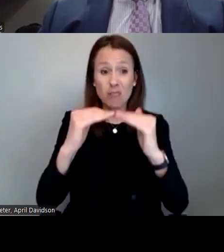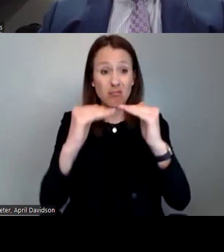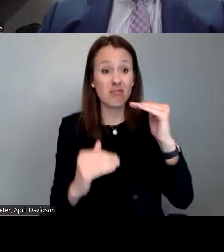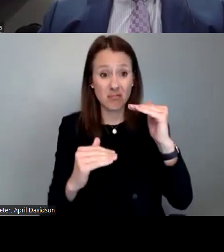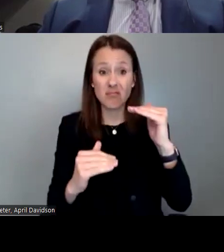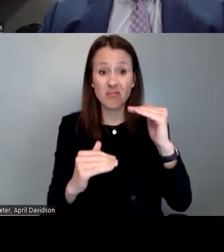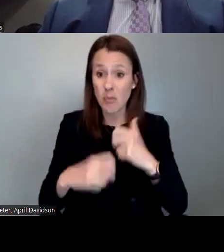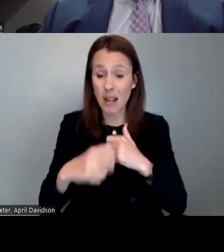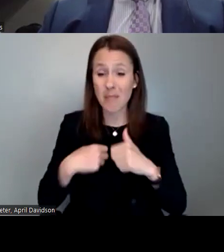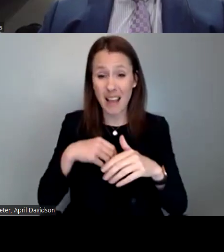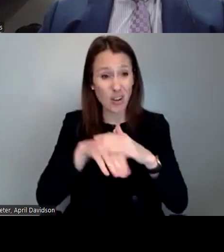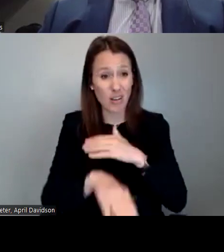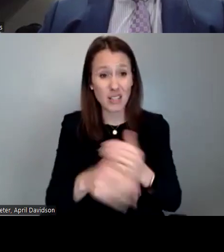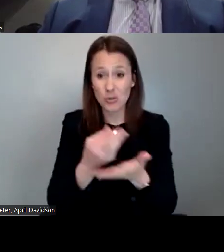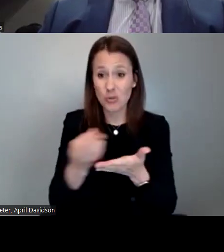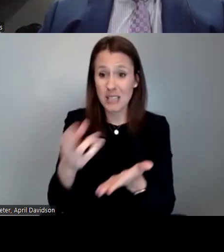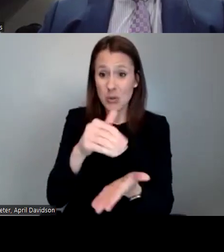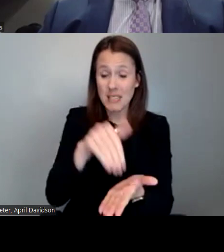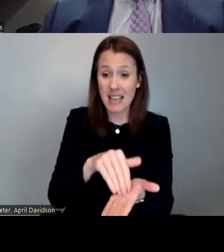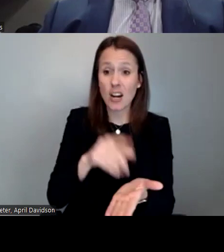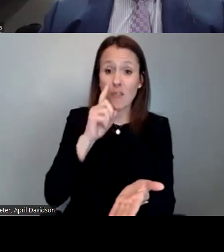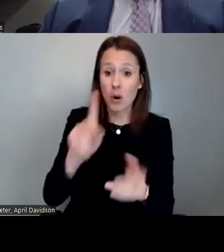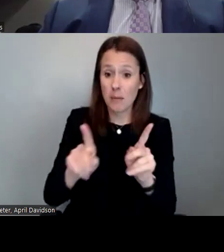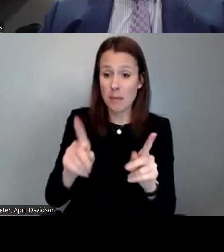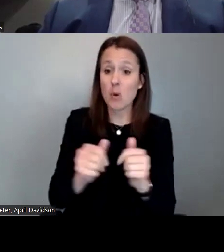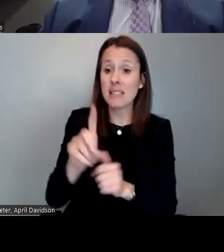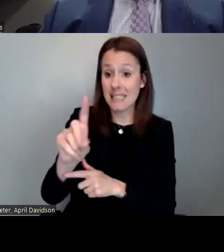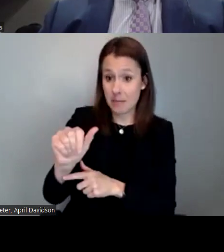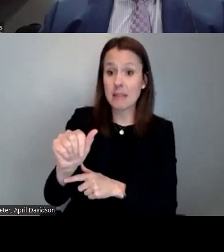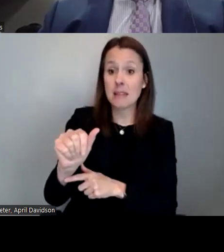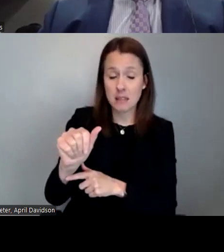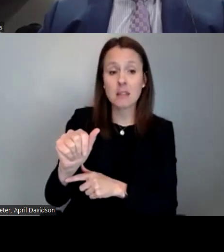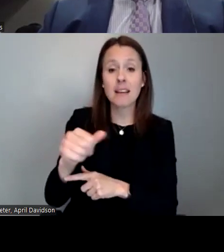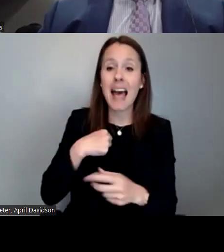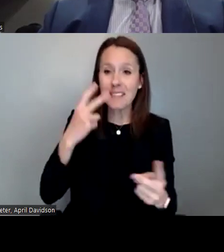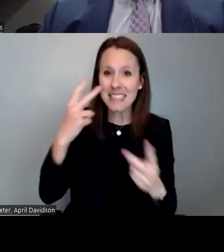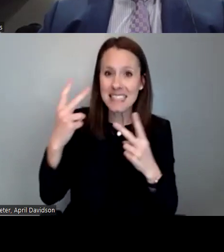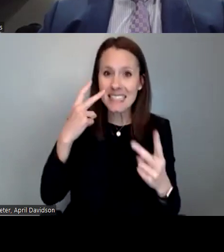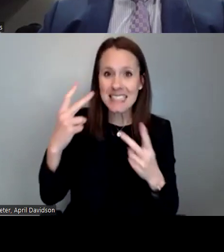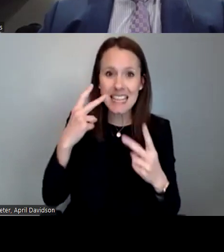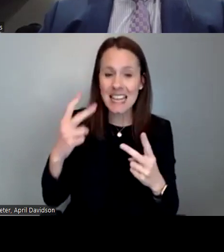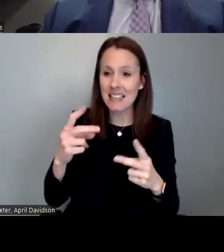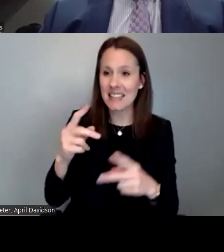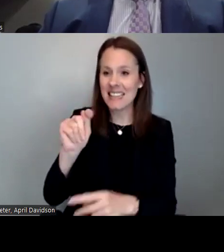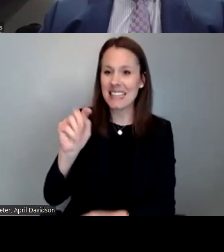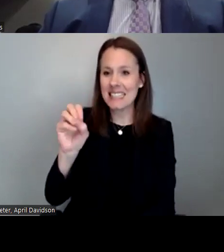I've been to the Resource Center with for persons with disabilities. I've seen the Tower Guard in action.